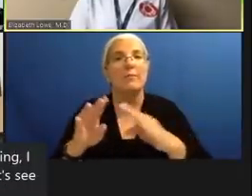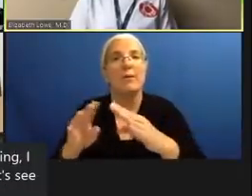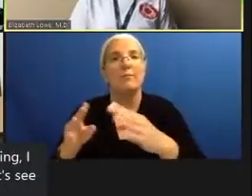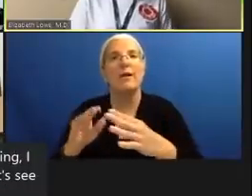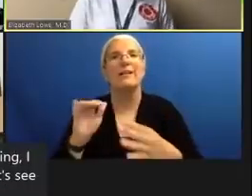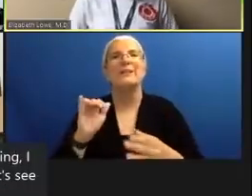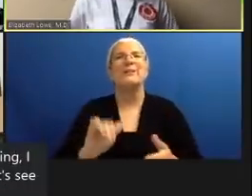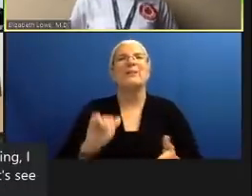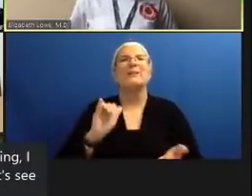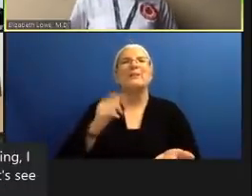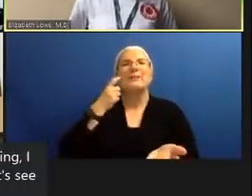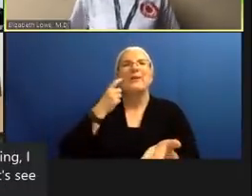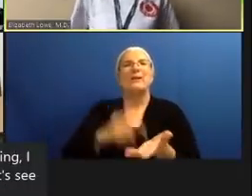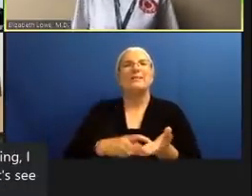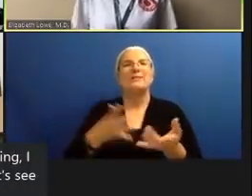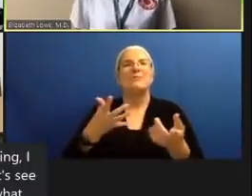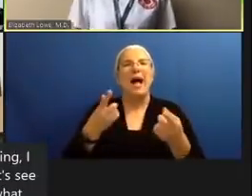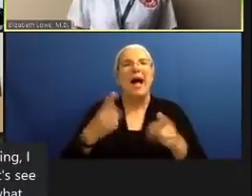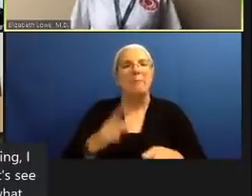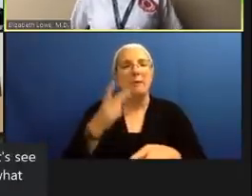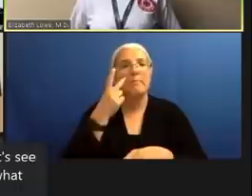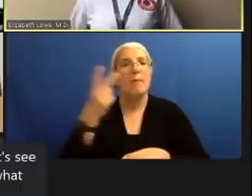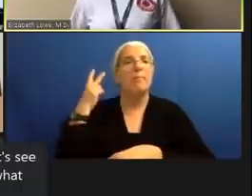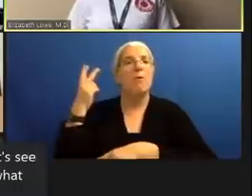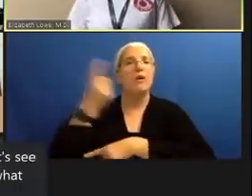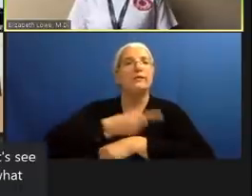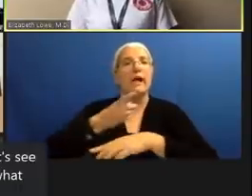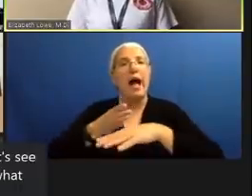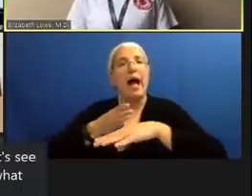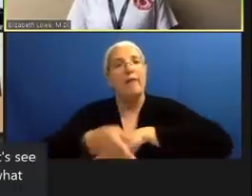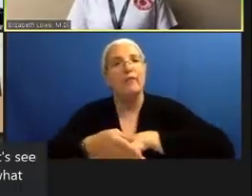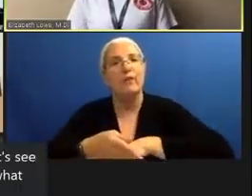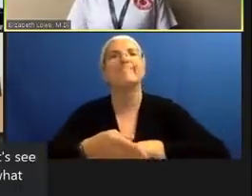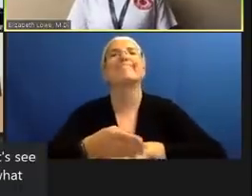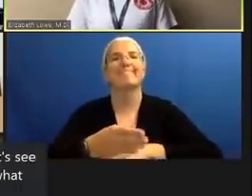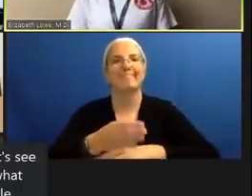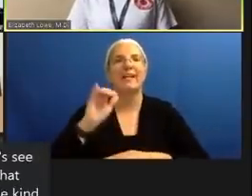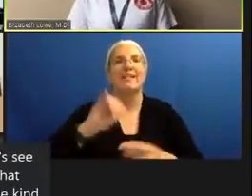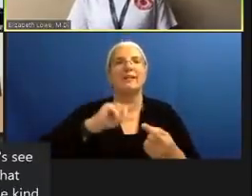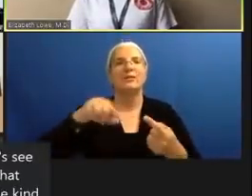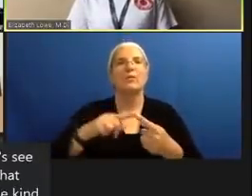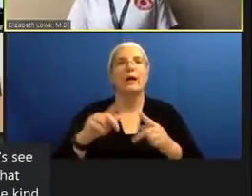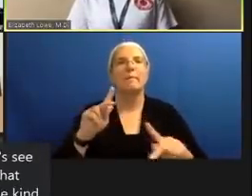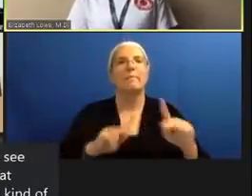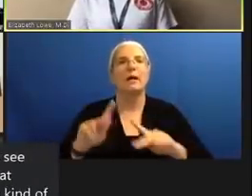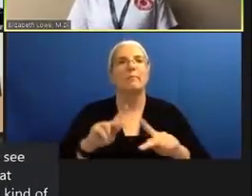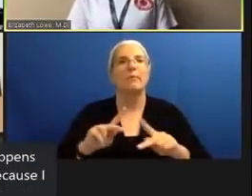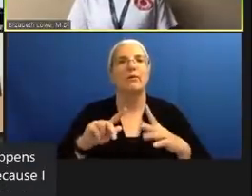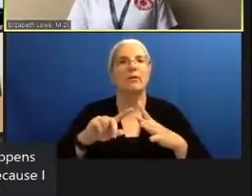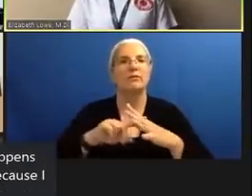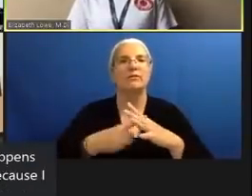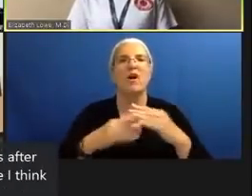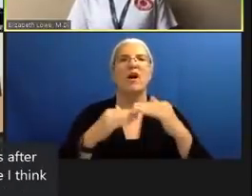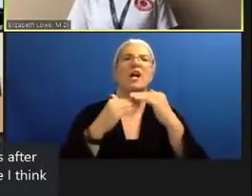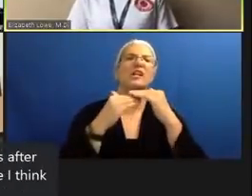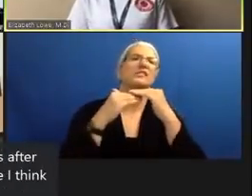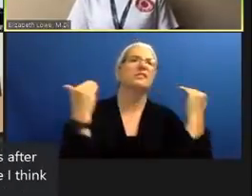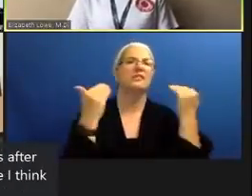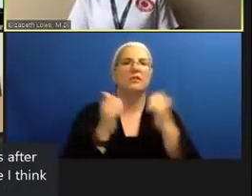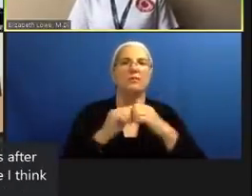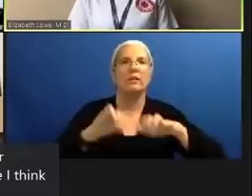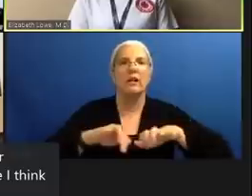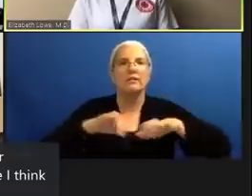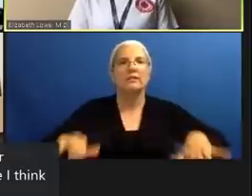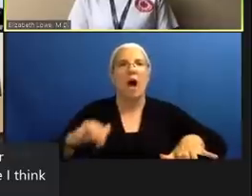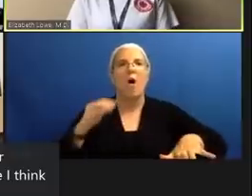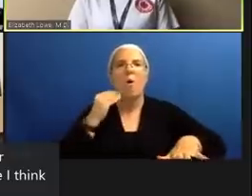to see what happens, because I think that's when people kind of liberalized their sheltering in